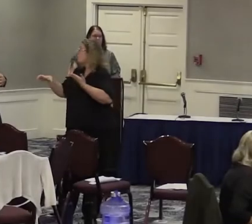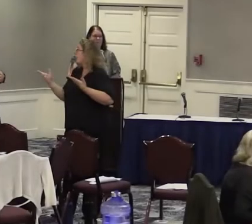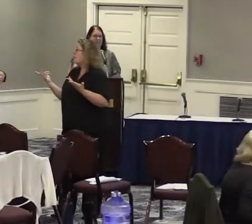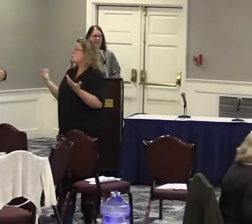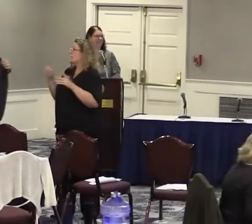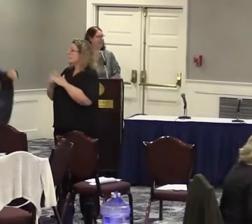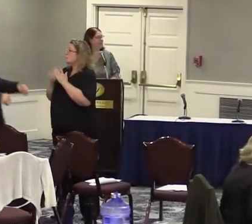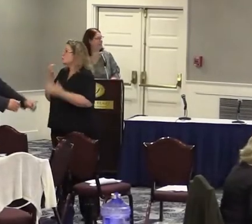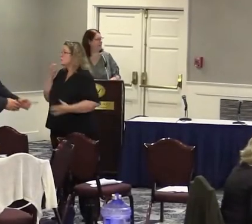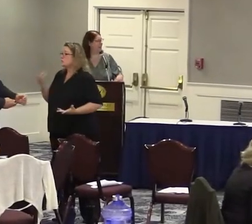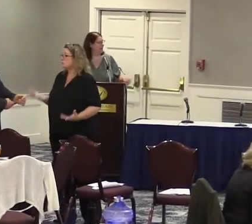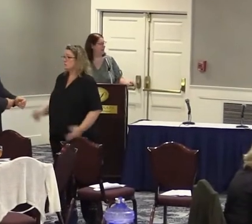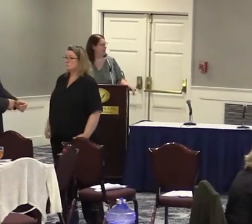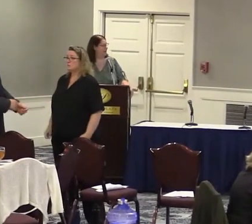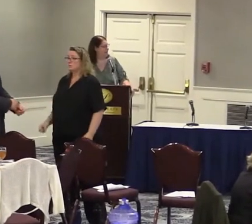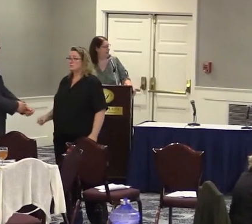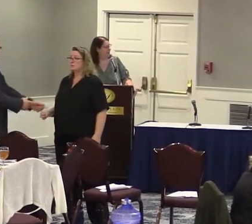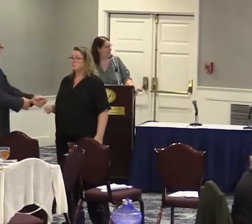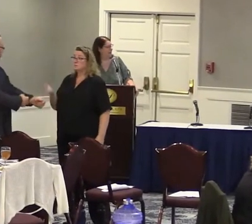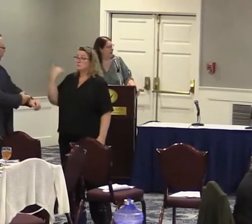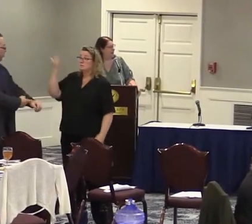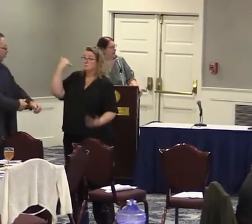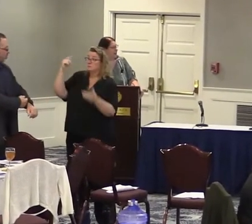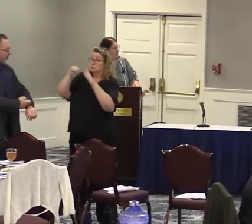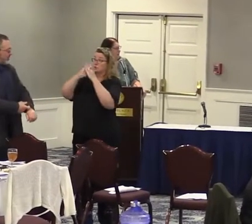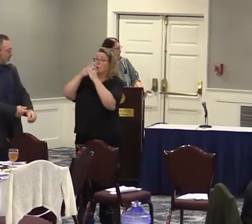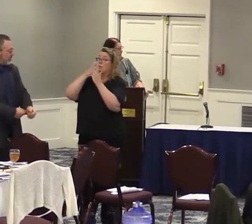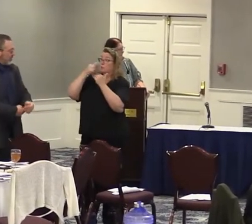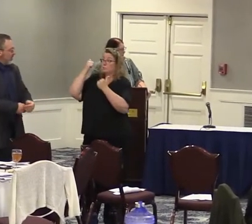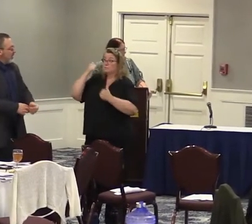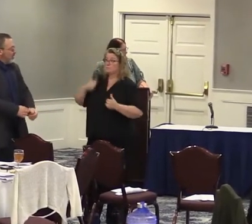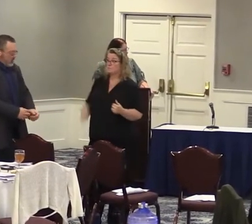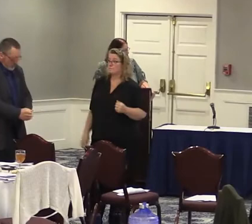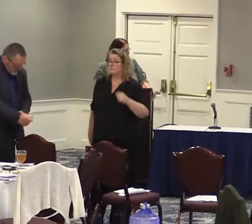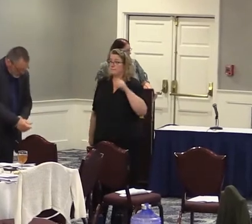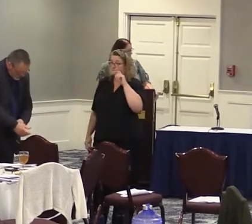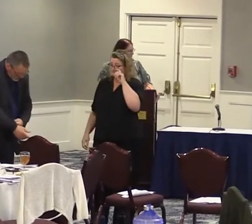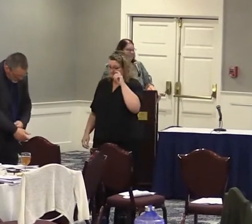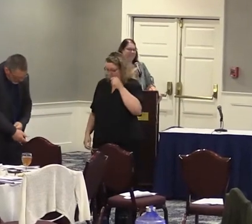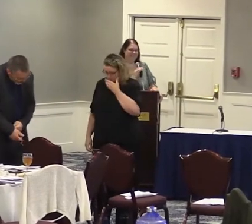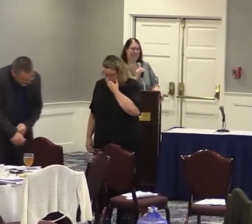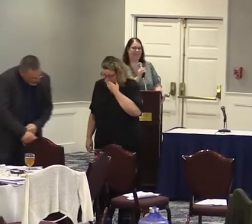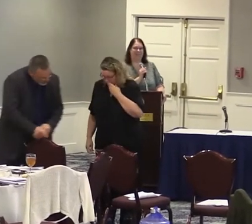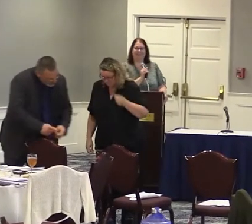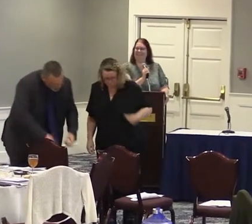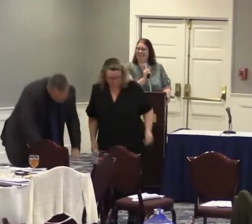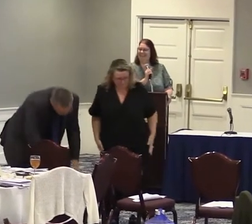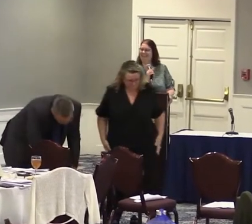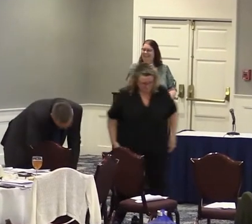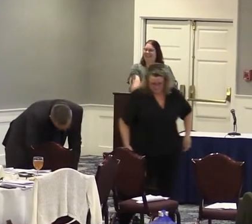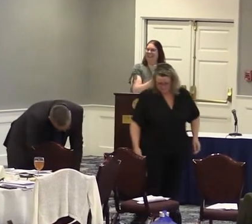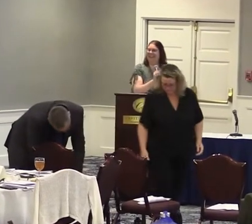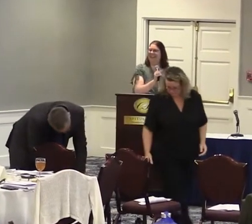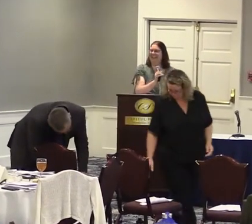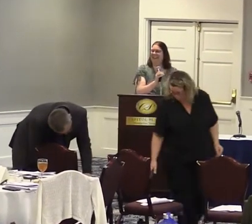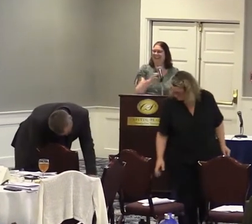Just want to make sure everybody's settled and all the accommodations are working right now. We good?